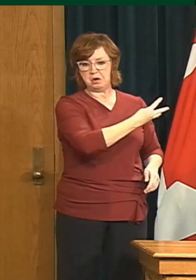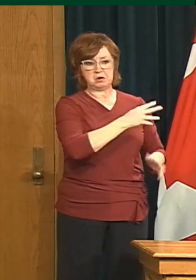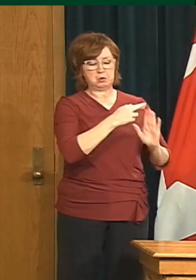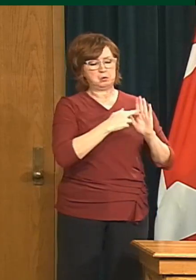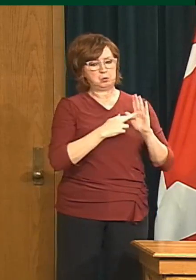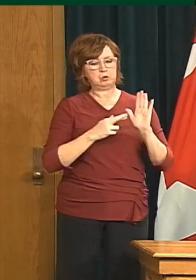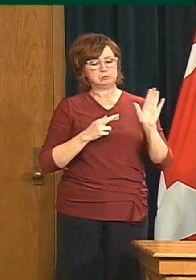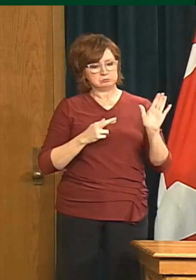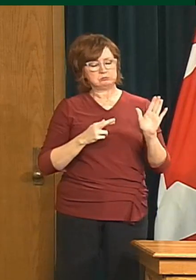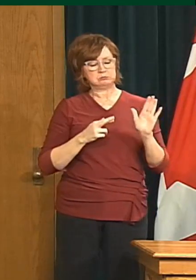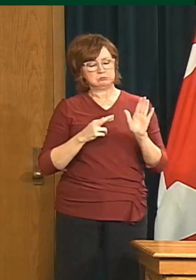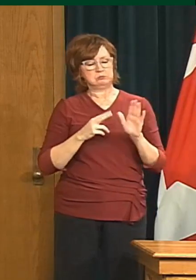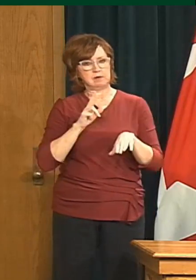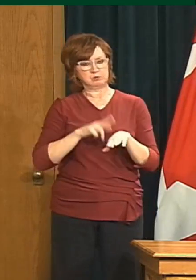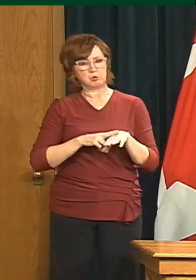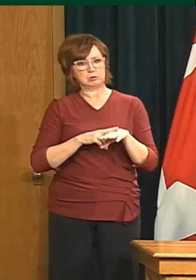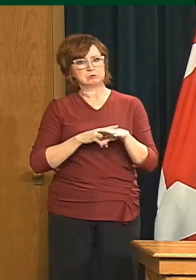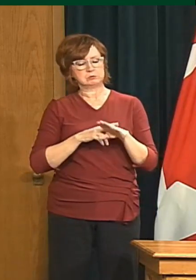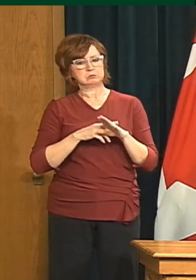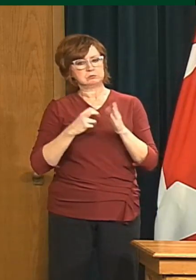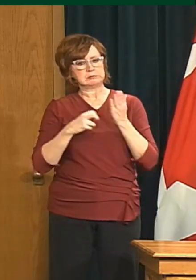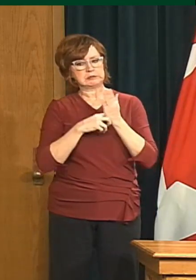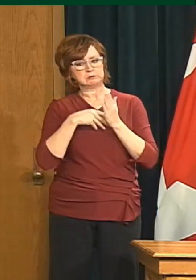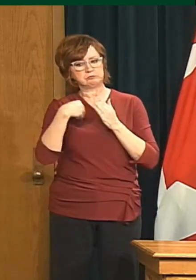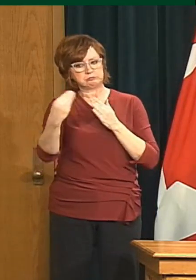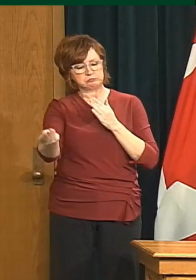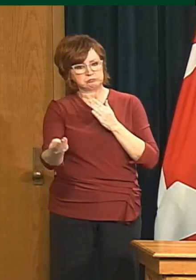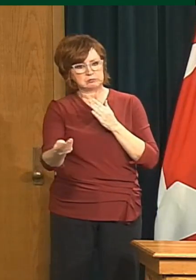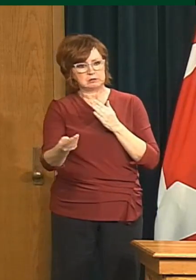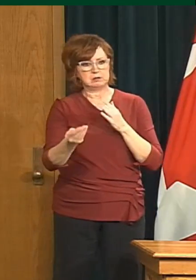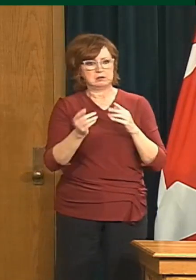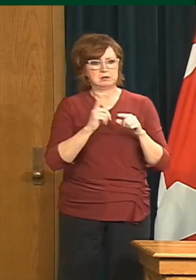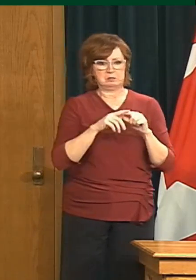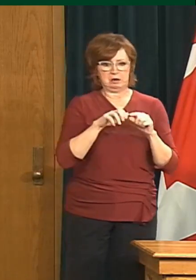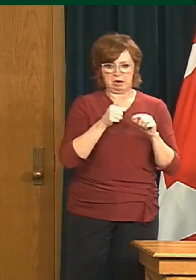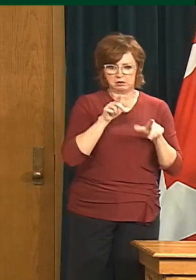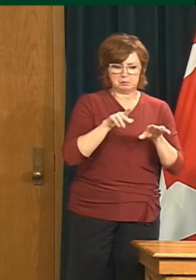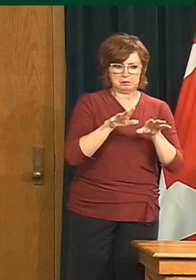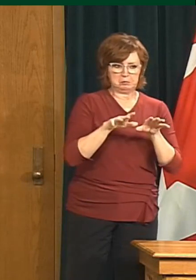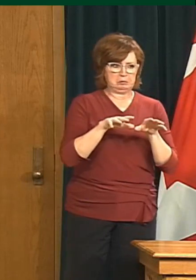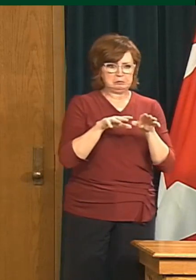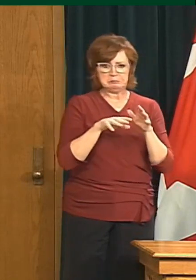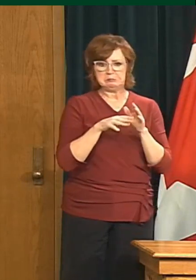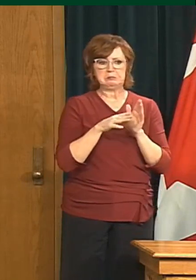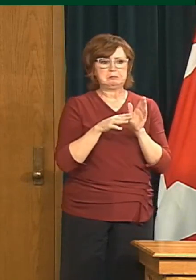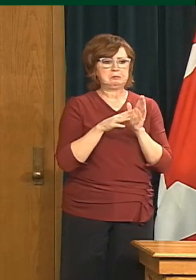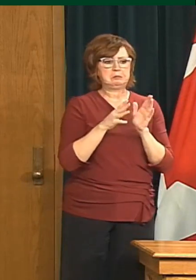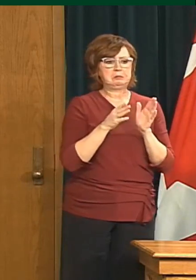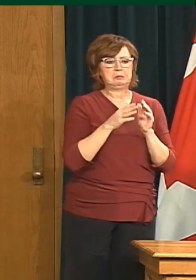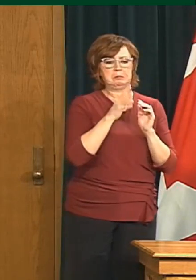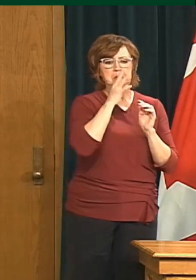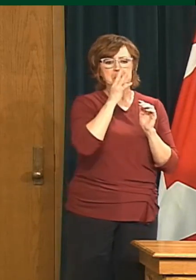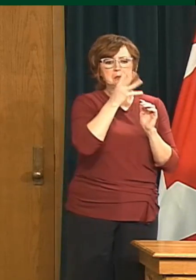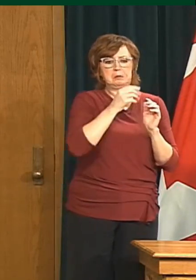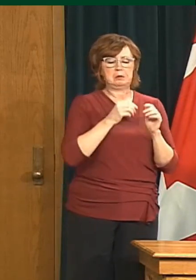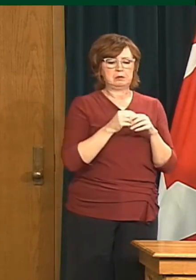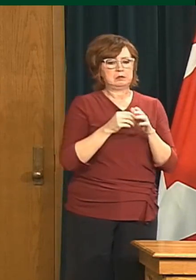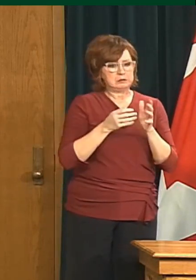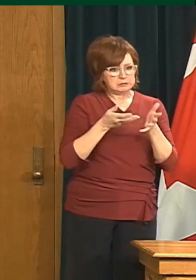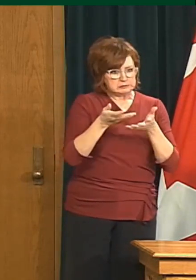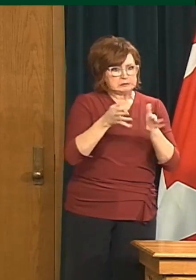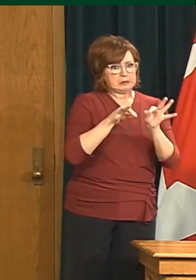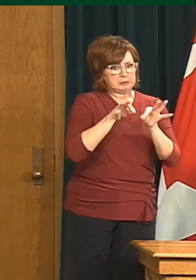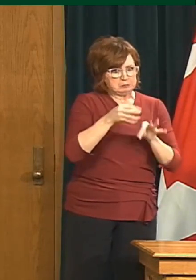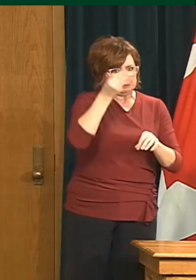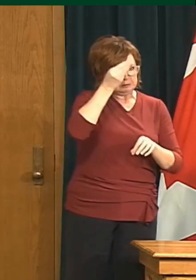us in terms of flattening the curve. And like the Premier said, we have, as a province, been leaders